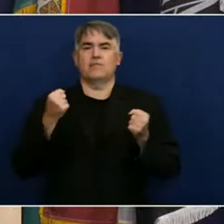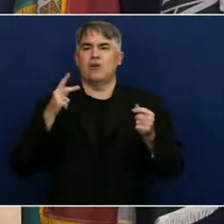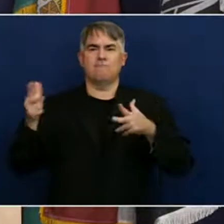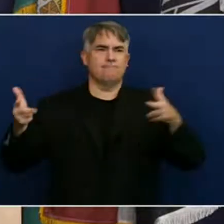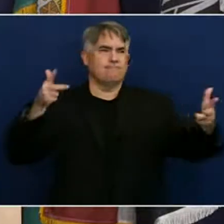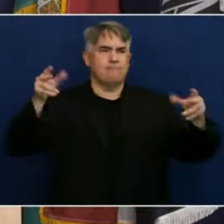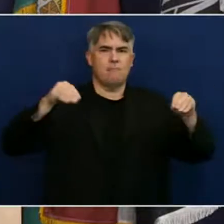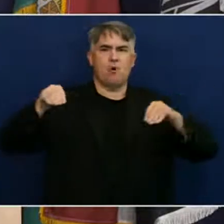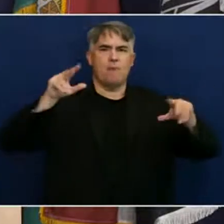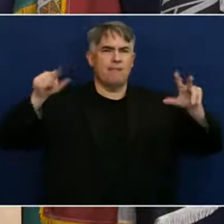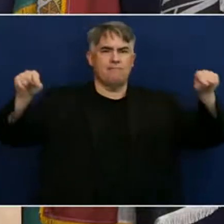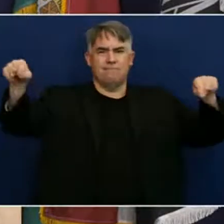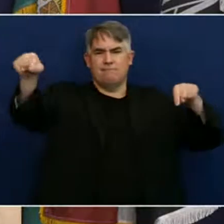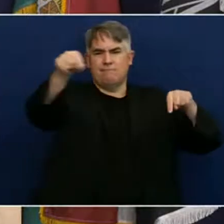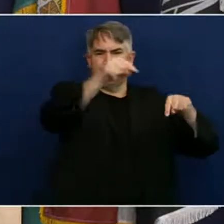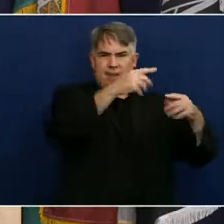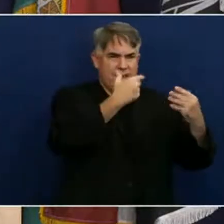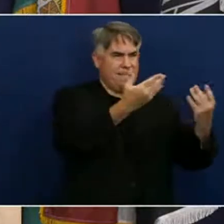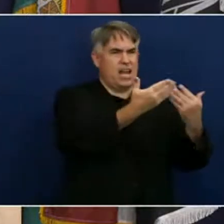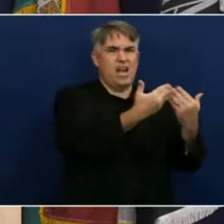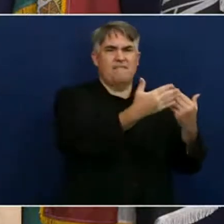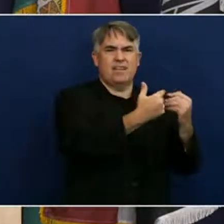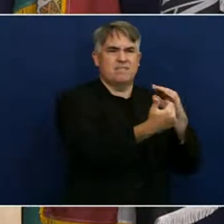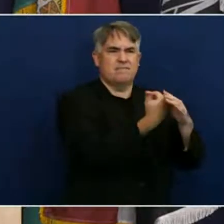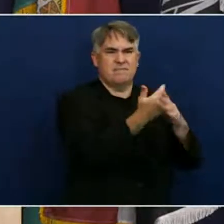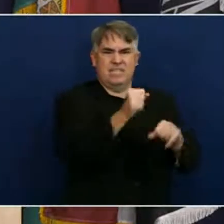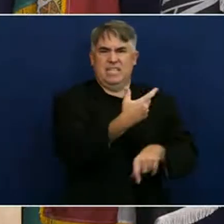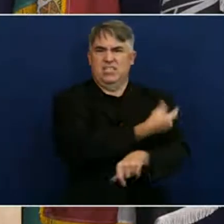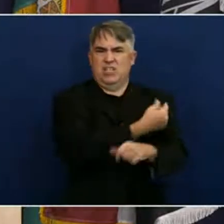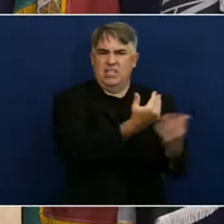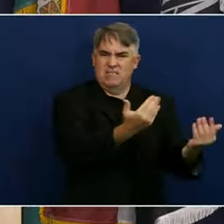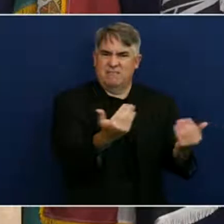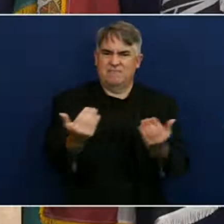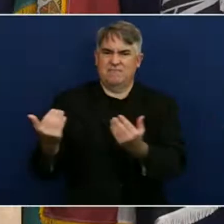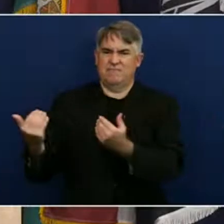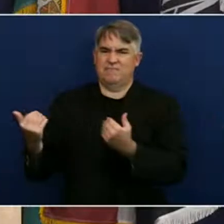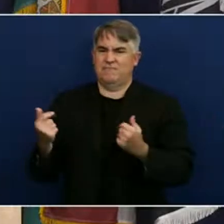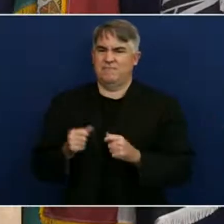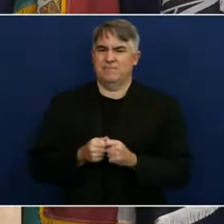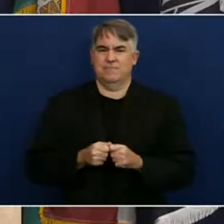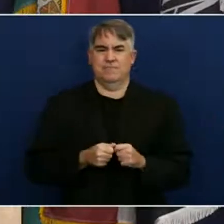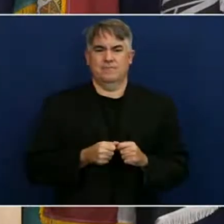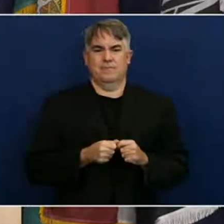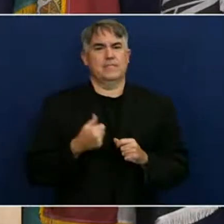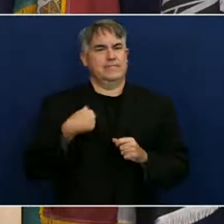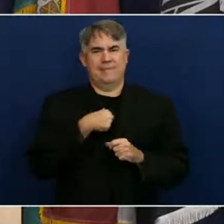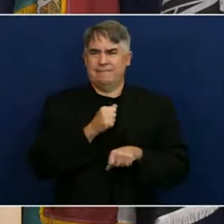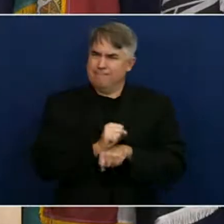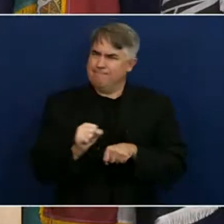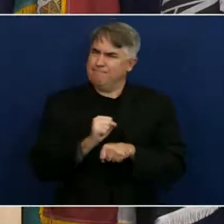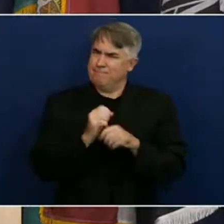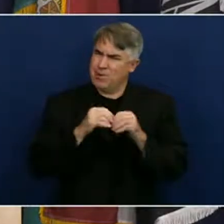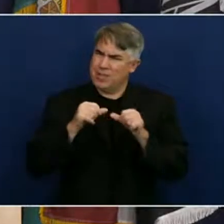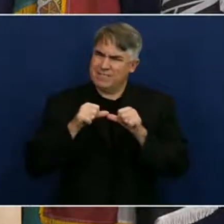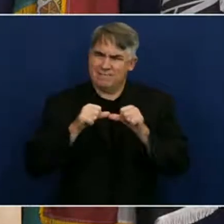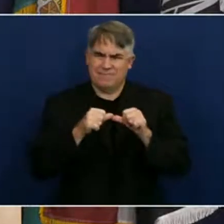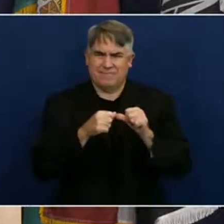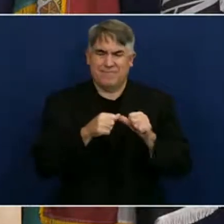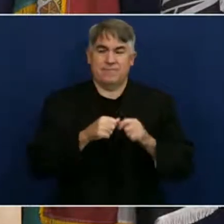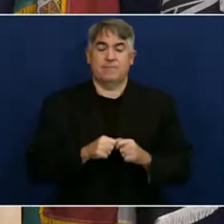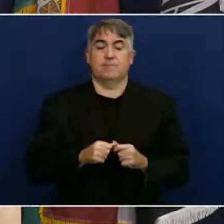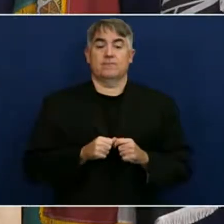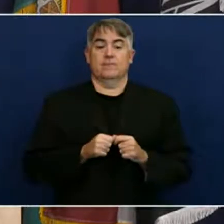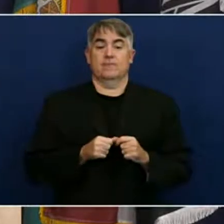easier and more accessible. We know it's going to be a little bit of a grind as we climb from where we are now with 66% of our